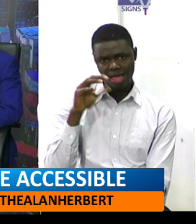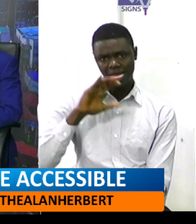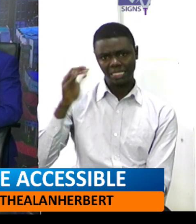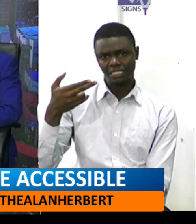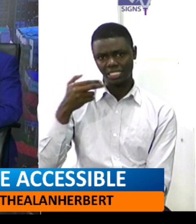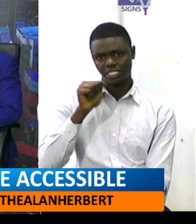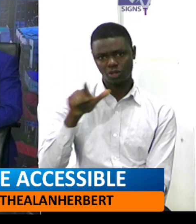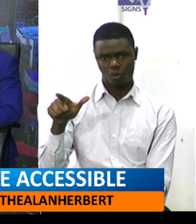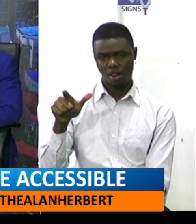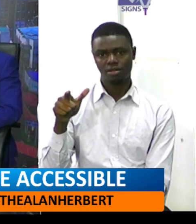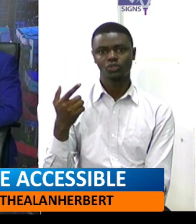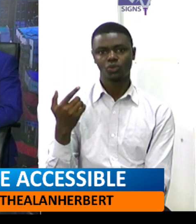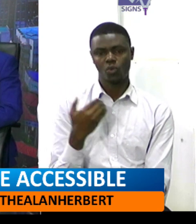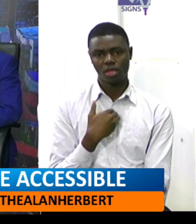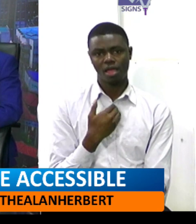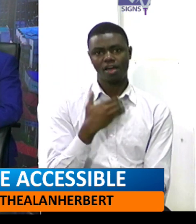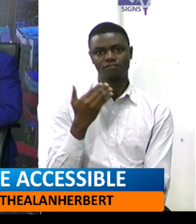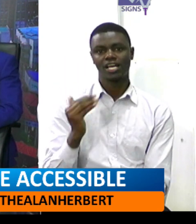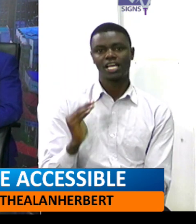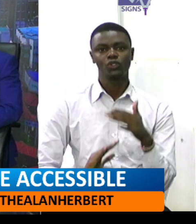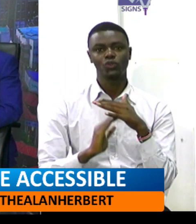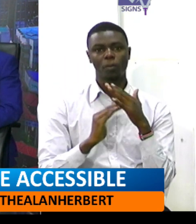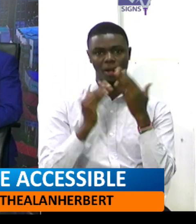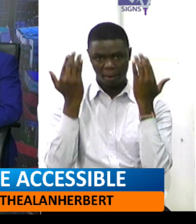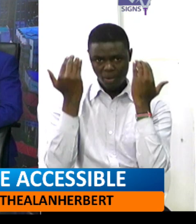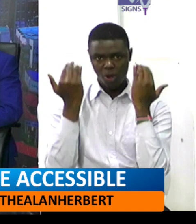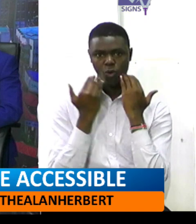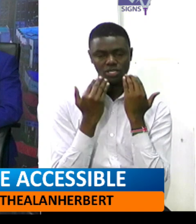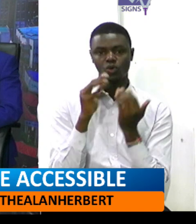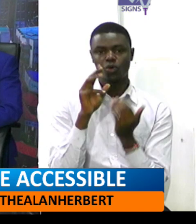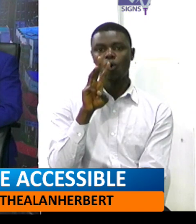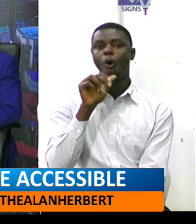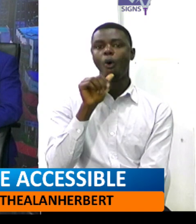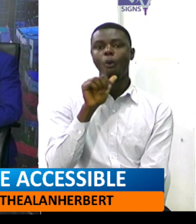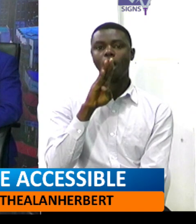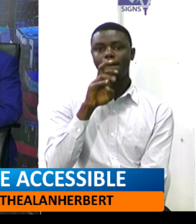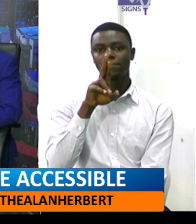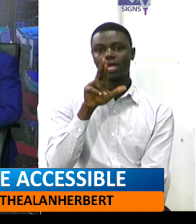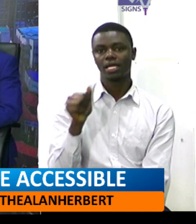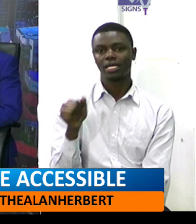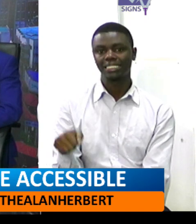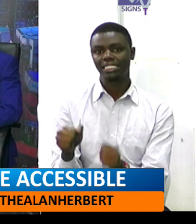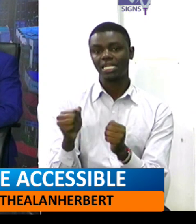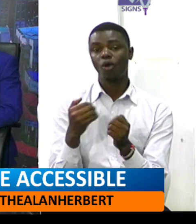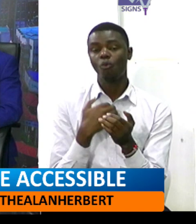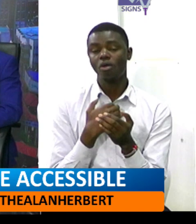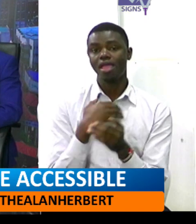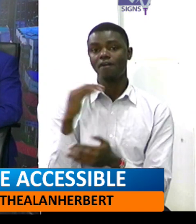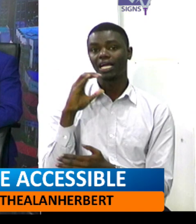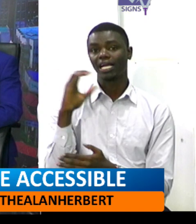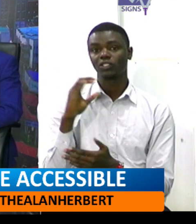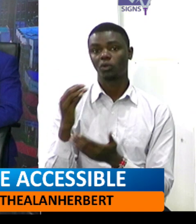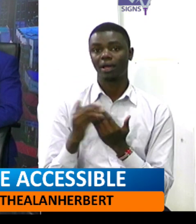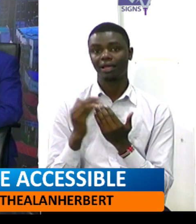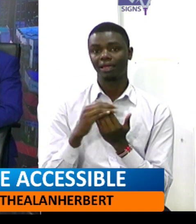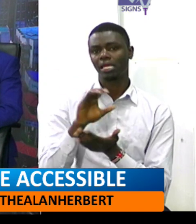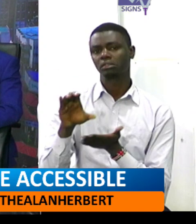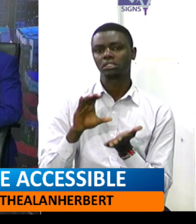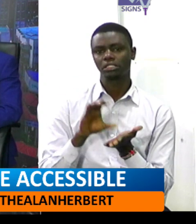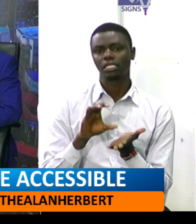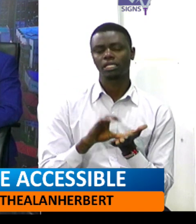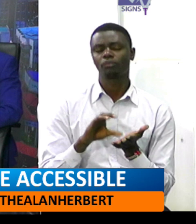Ahead of us, of course, is the Supreme Court. Wabera Street, we have a customer care center located on